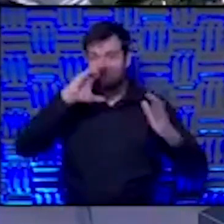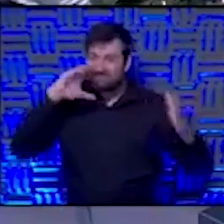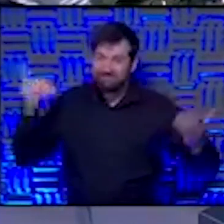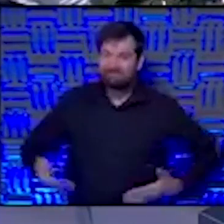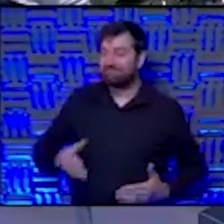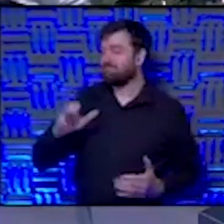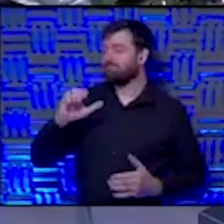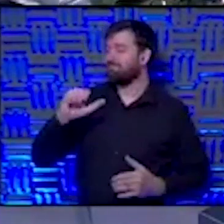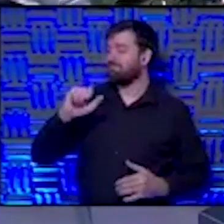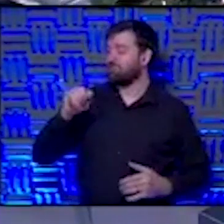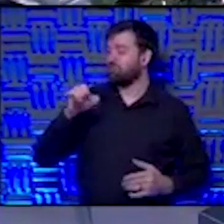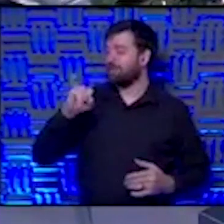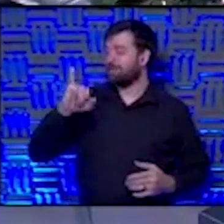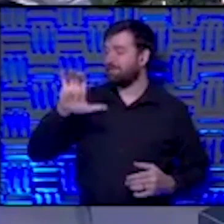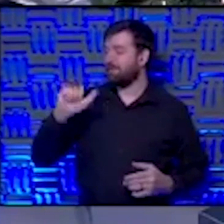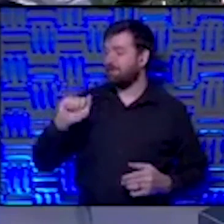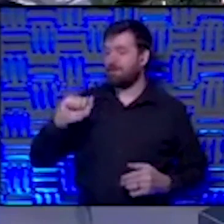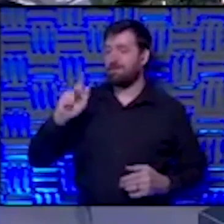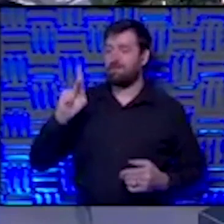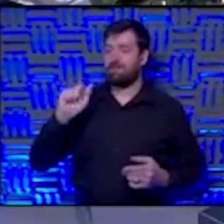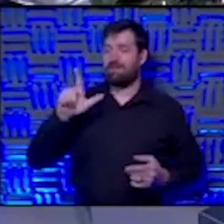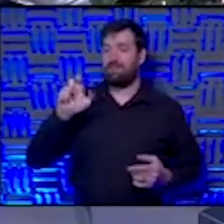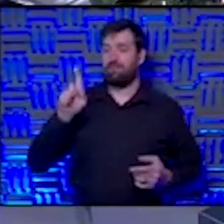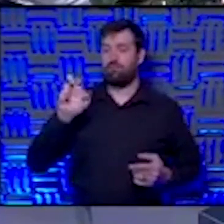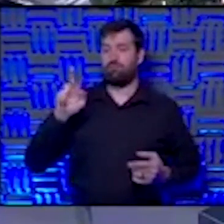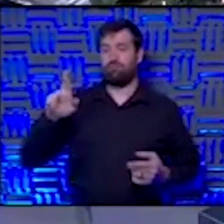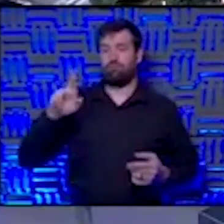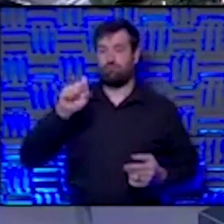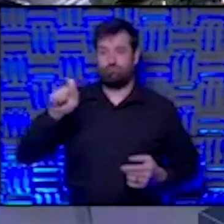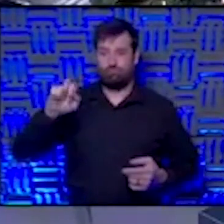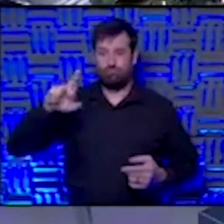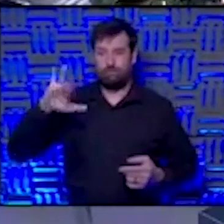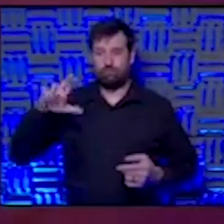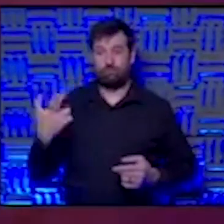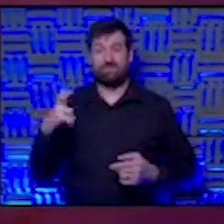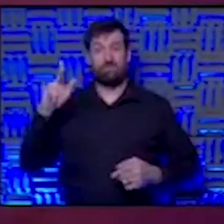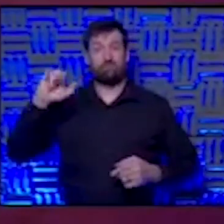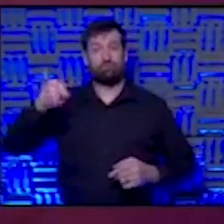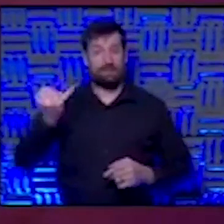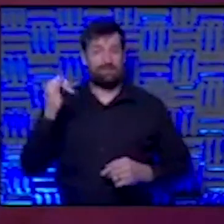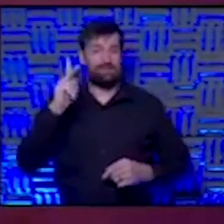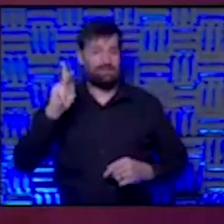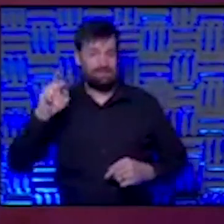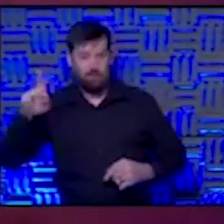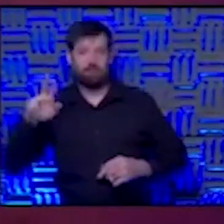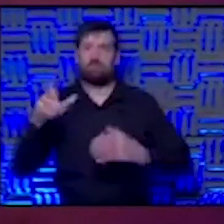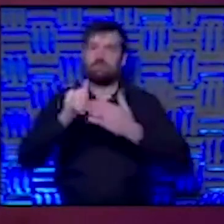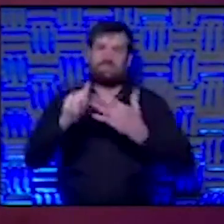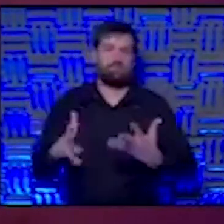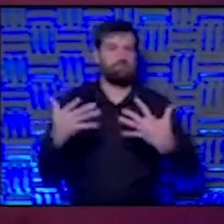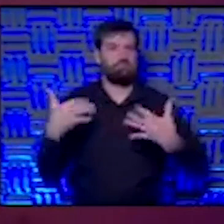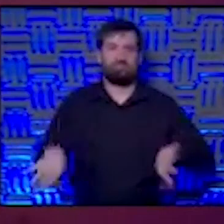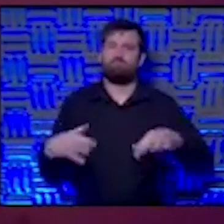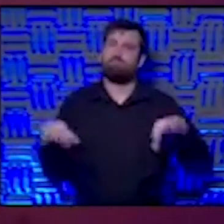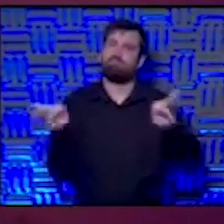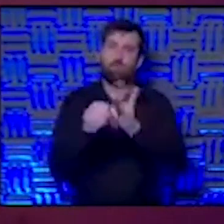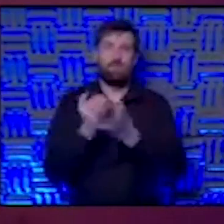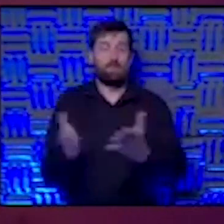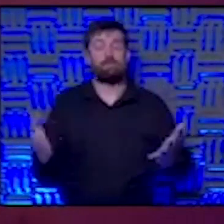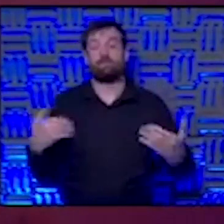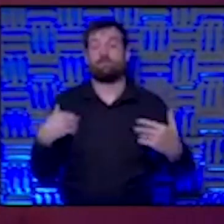introduce Jessica Callender-Rich. JKR is the leader of some really important things. She is she